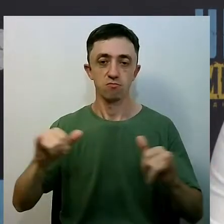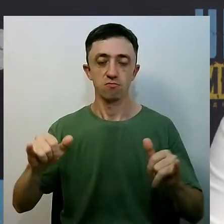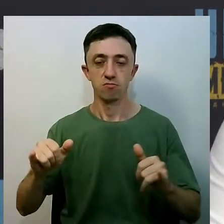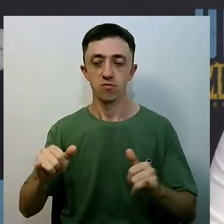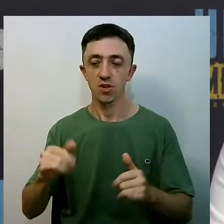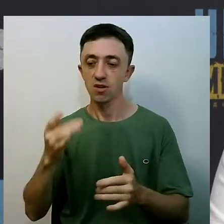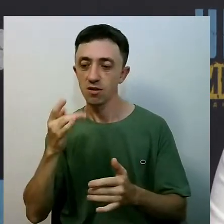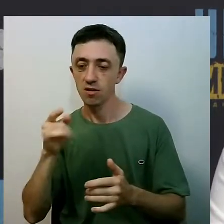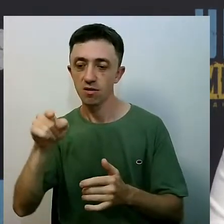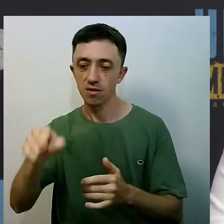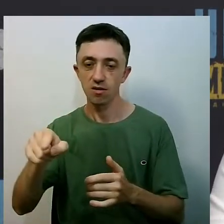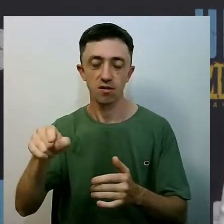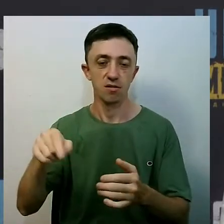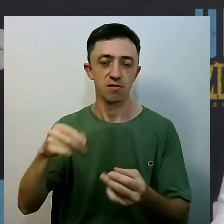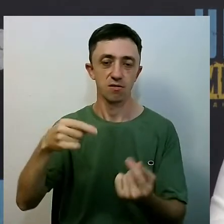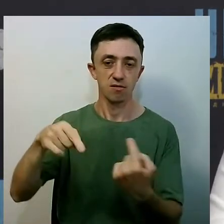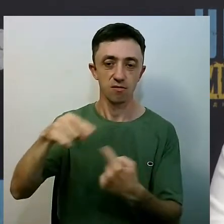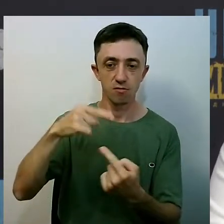documents allow